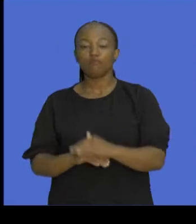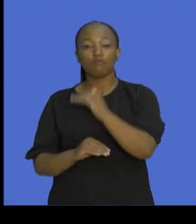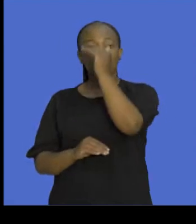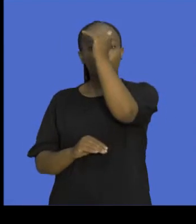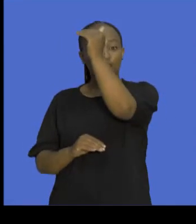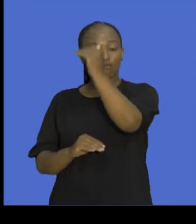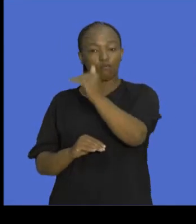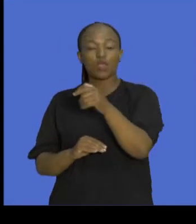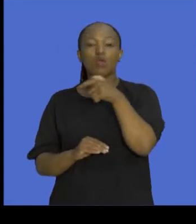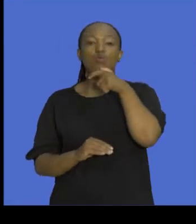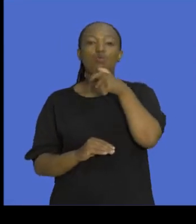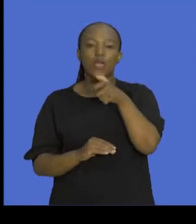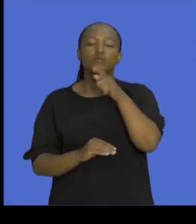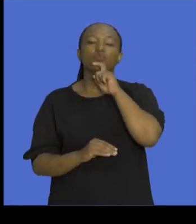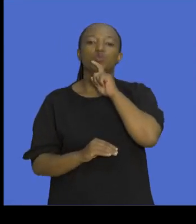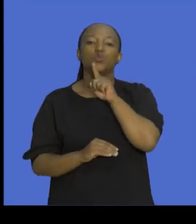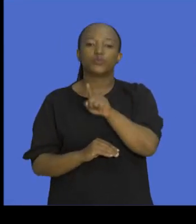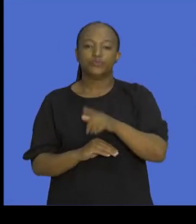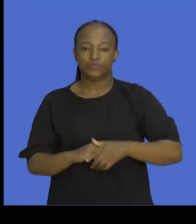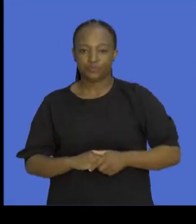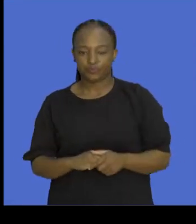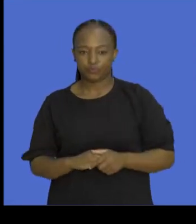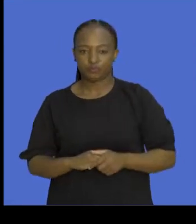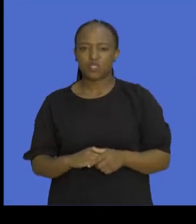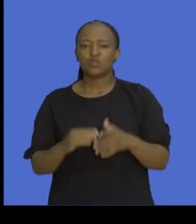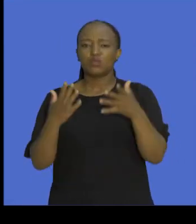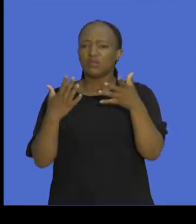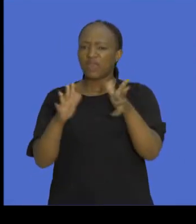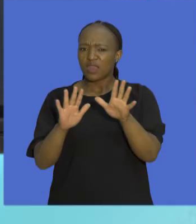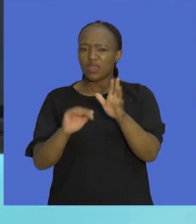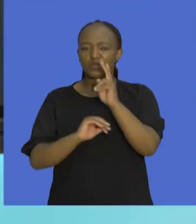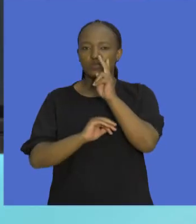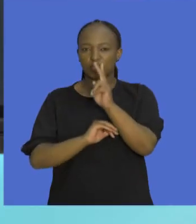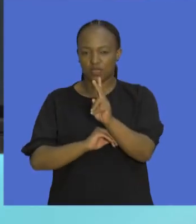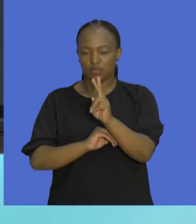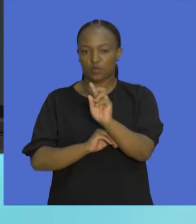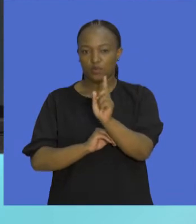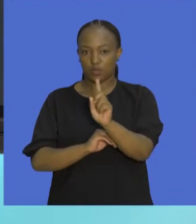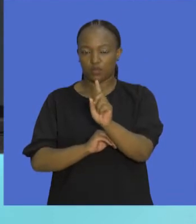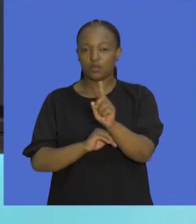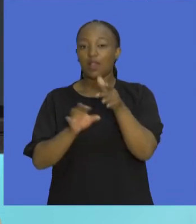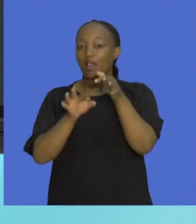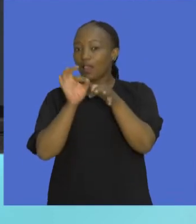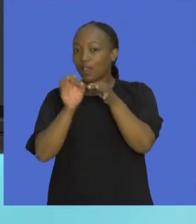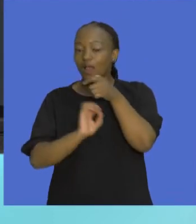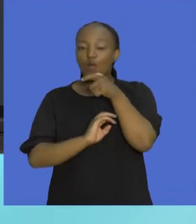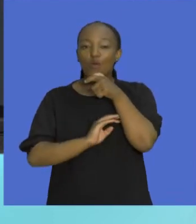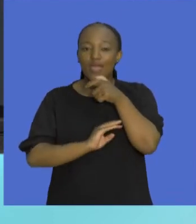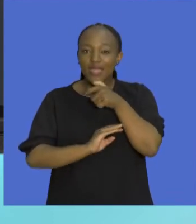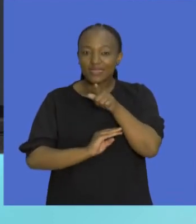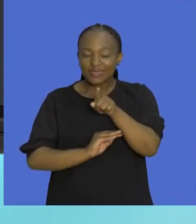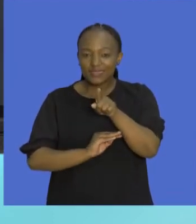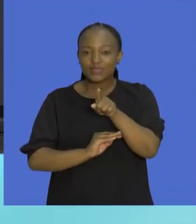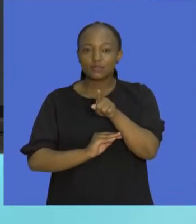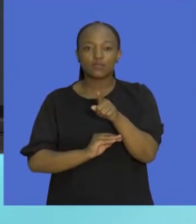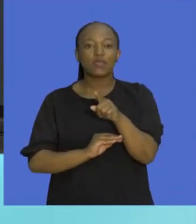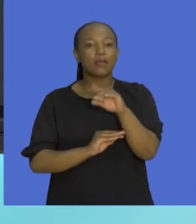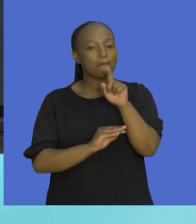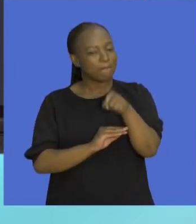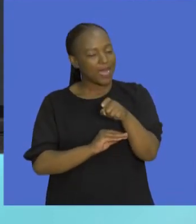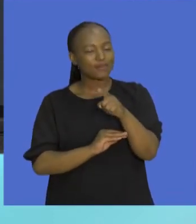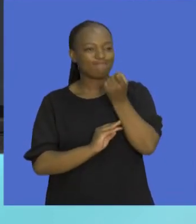okay? And we've already noticed that, when it comes to definition, it's a all or